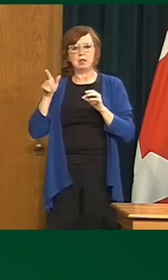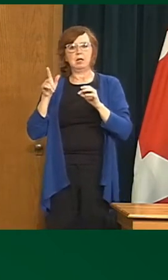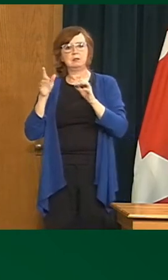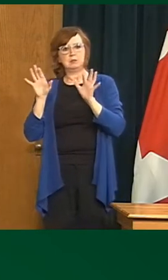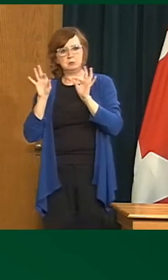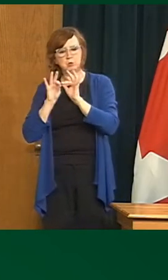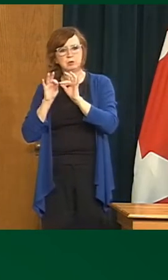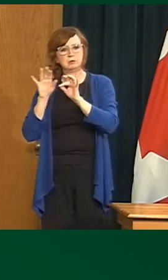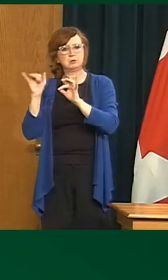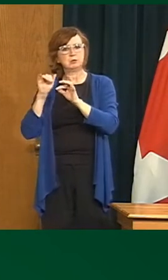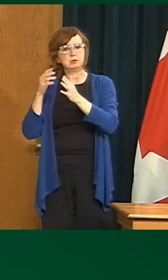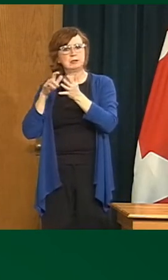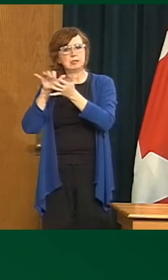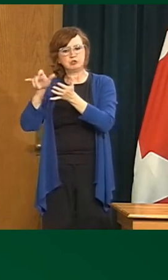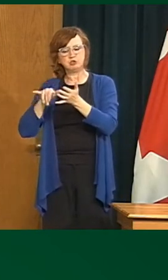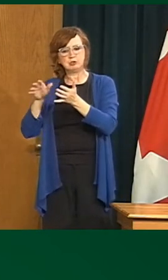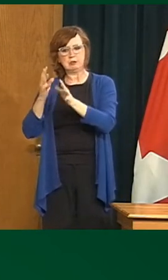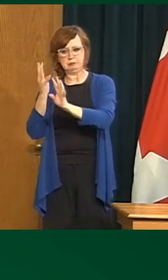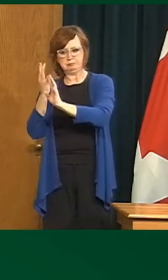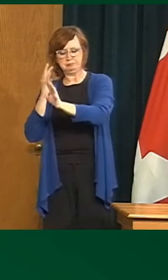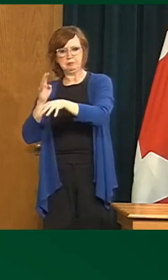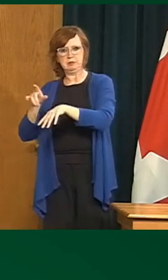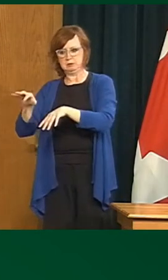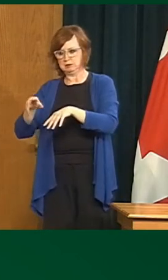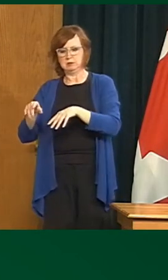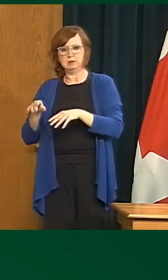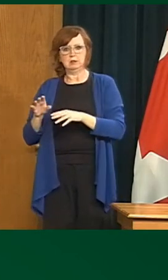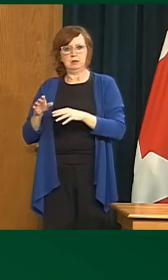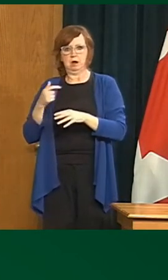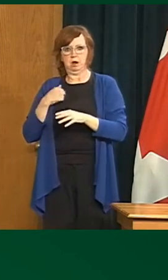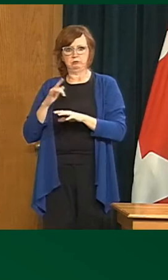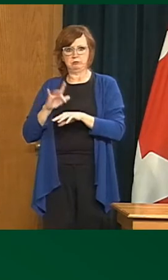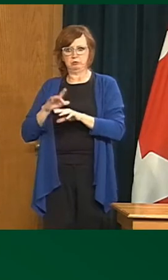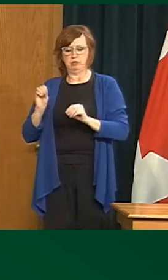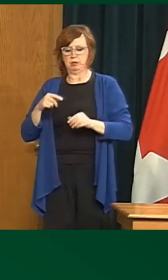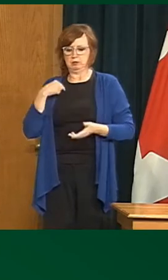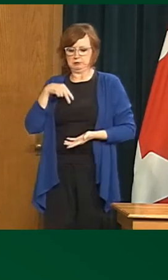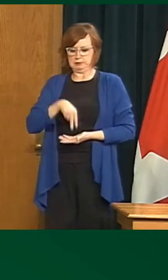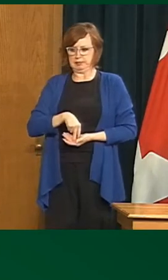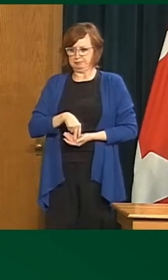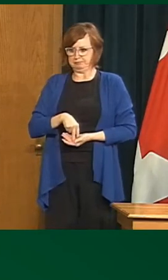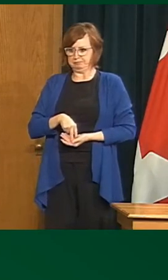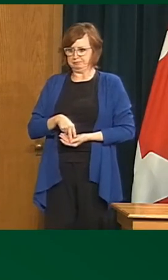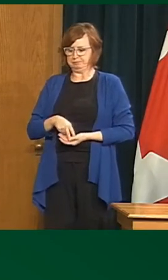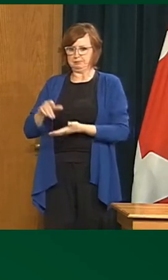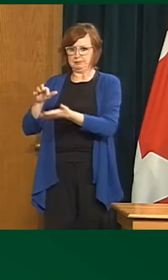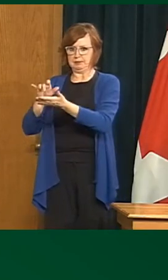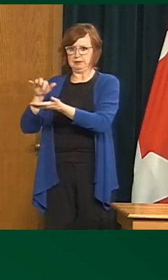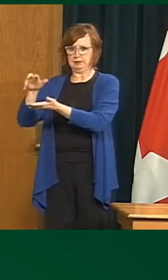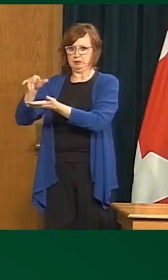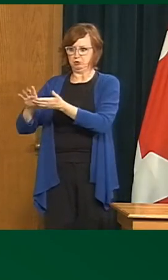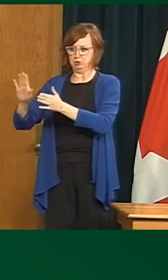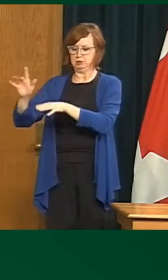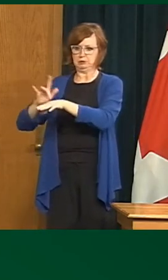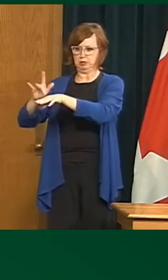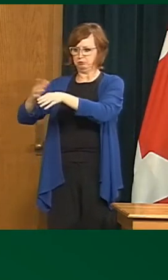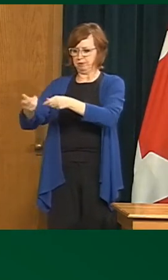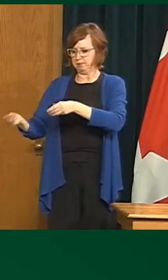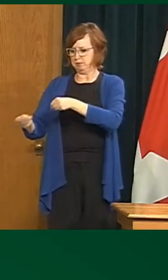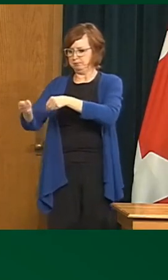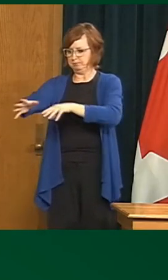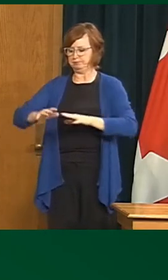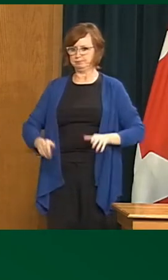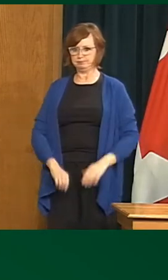environment. There's, you know, terminals with computers. There's lots of areas for children. Those are very environments that are very enriching.